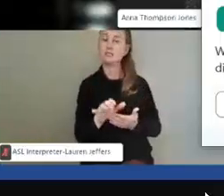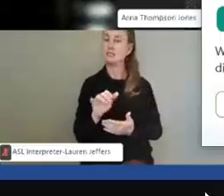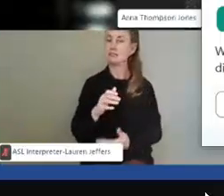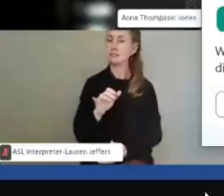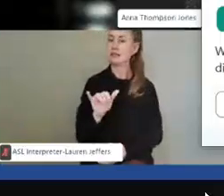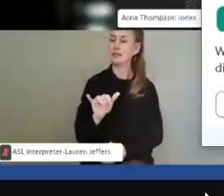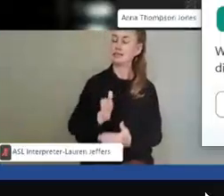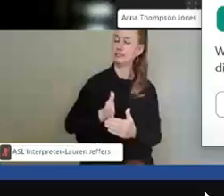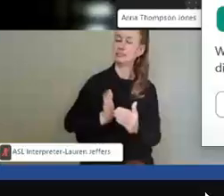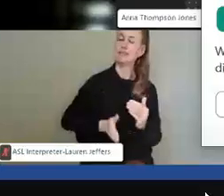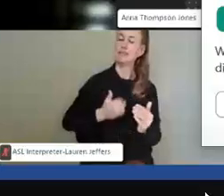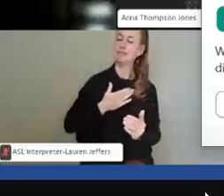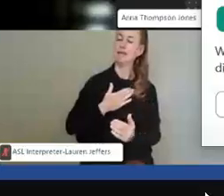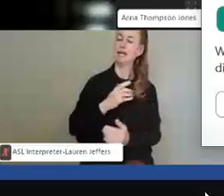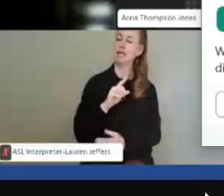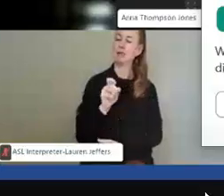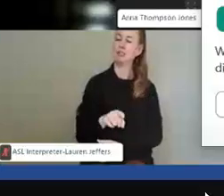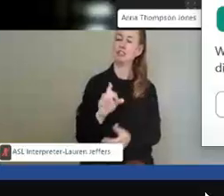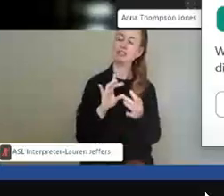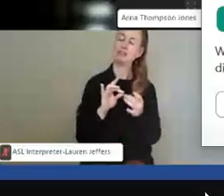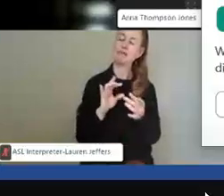my questions and comments.